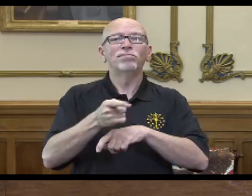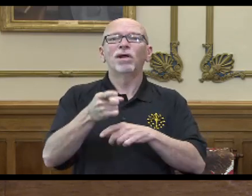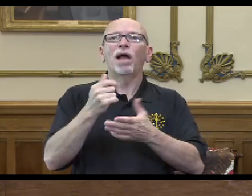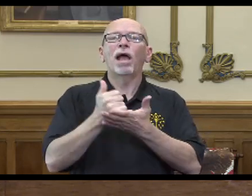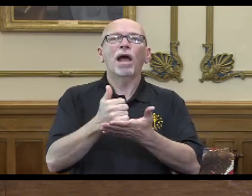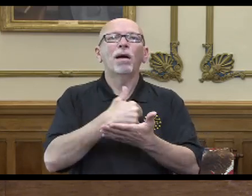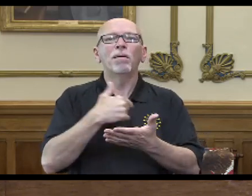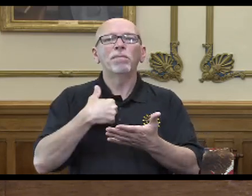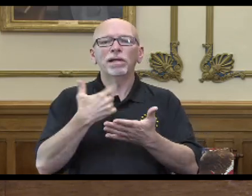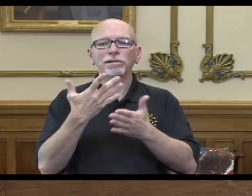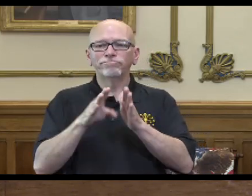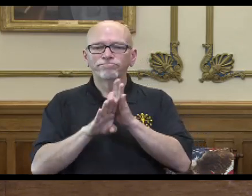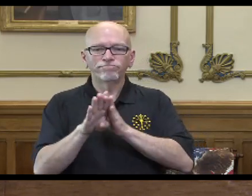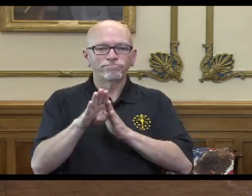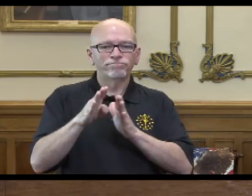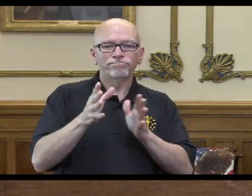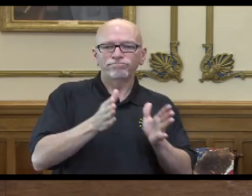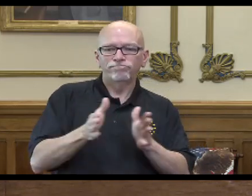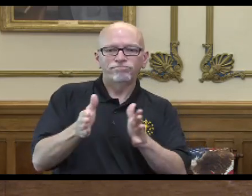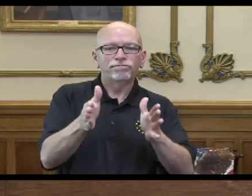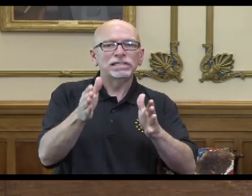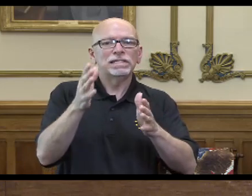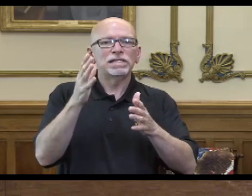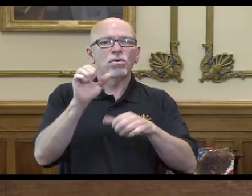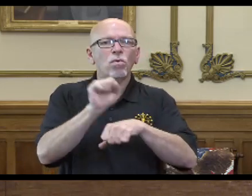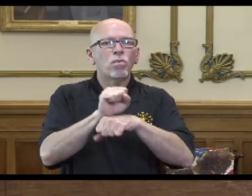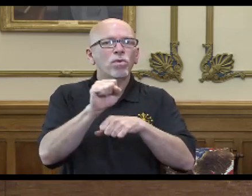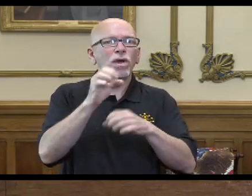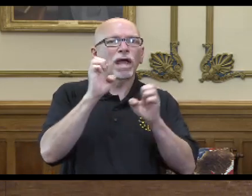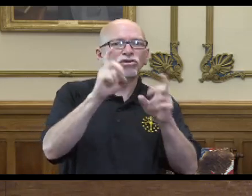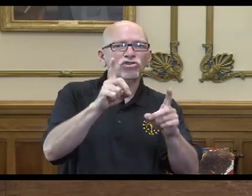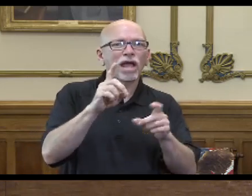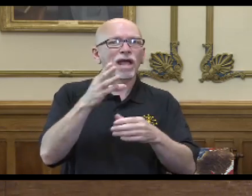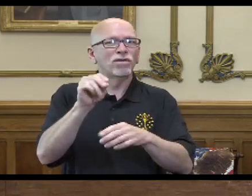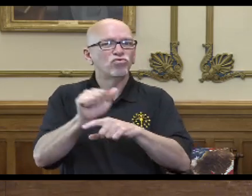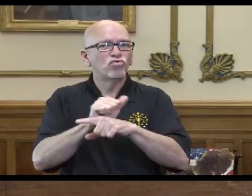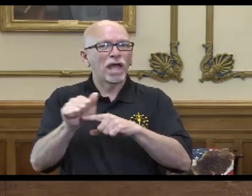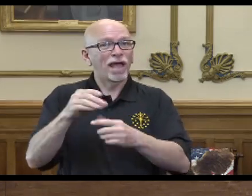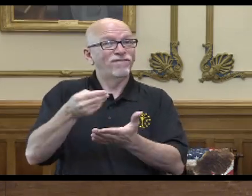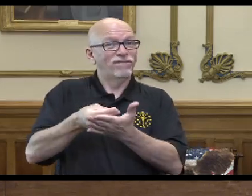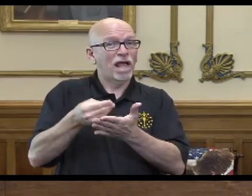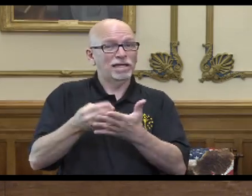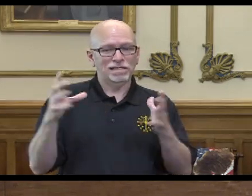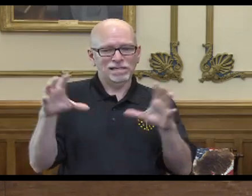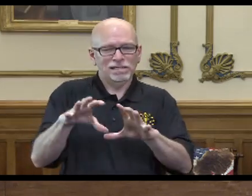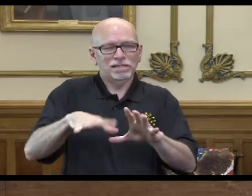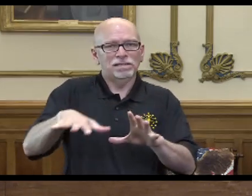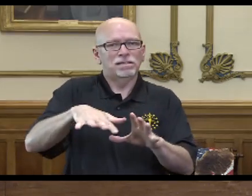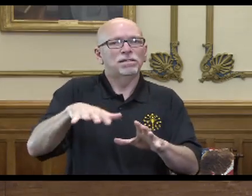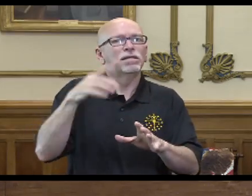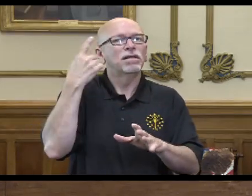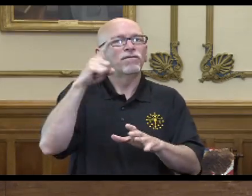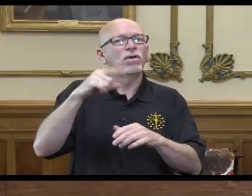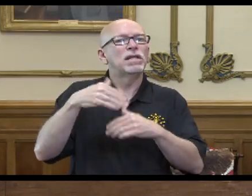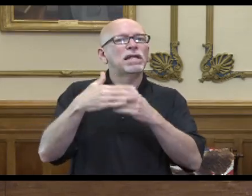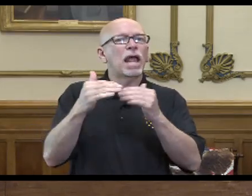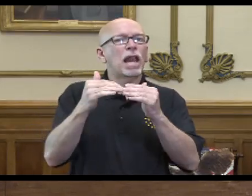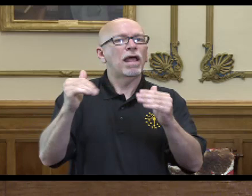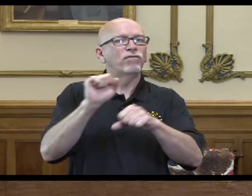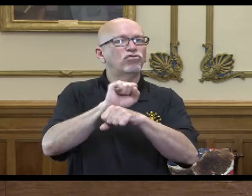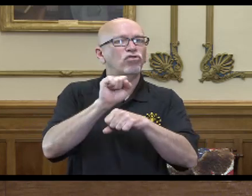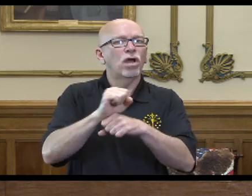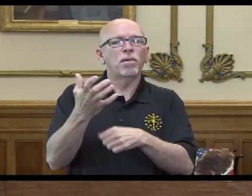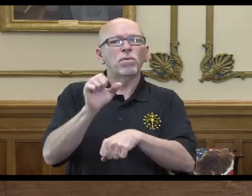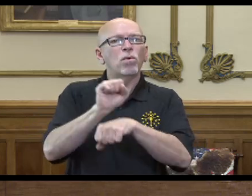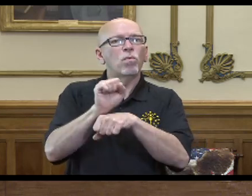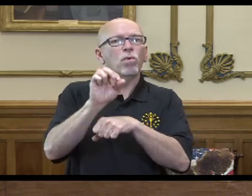aligning and scaling workforce and education programs and funding. Through the state's Next Level Jobs, the